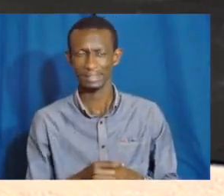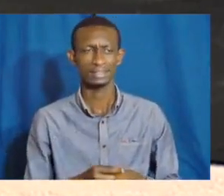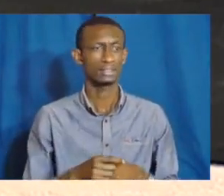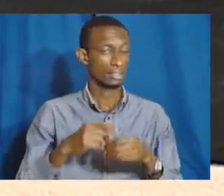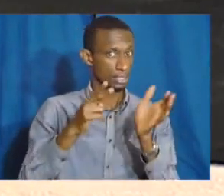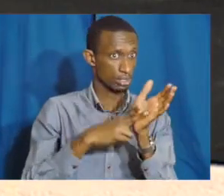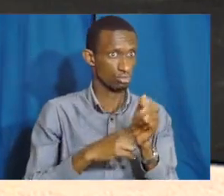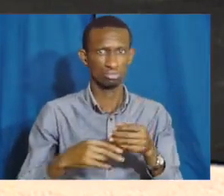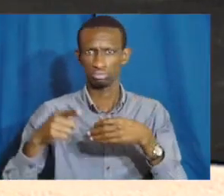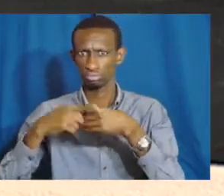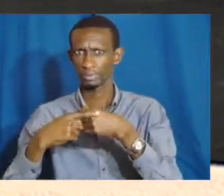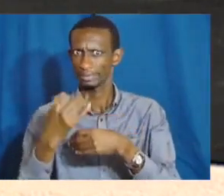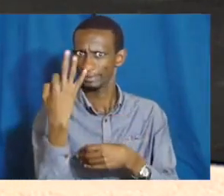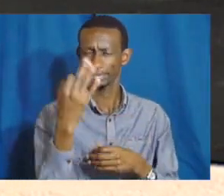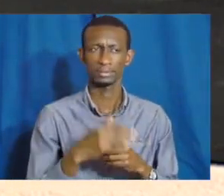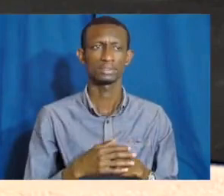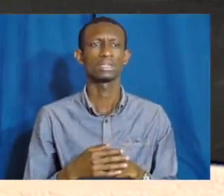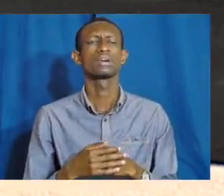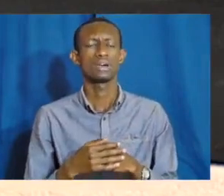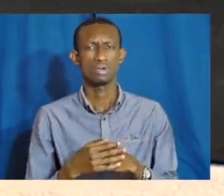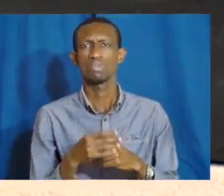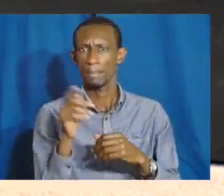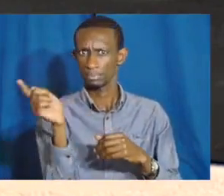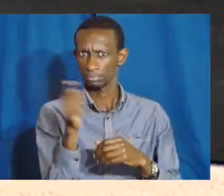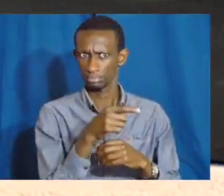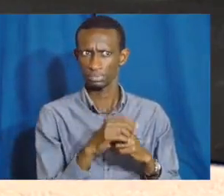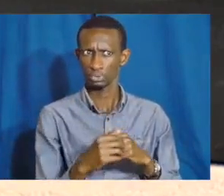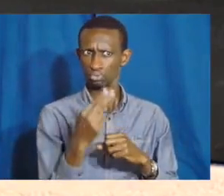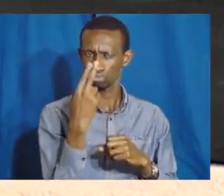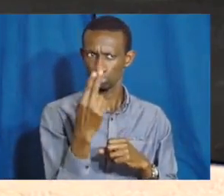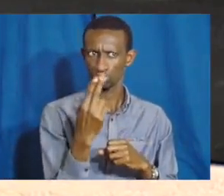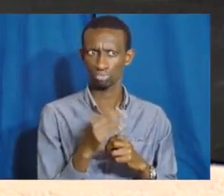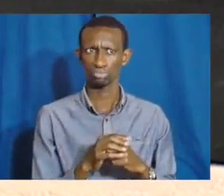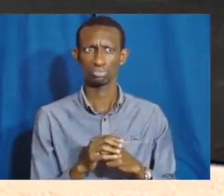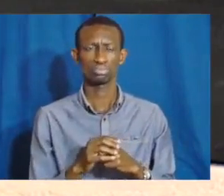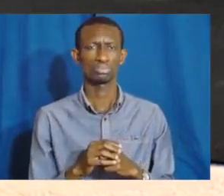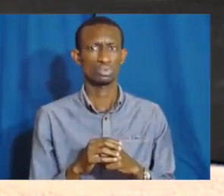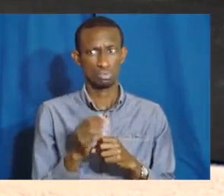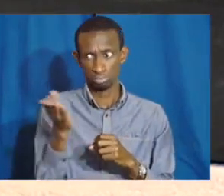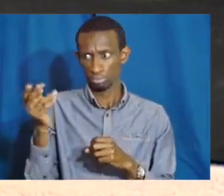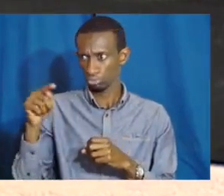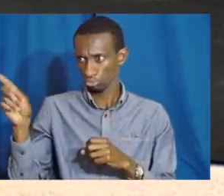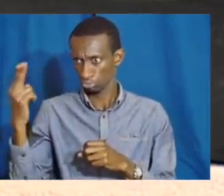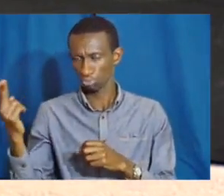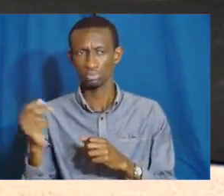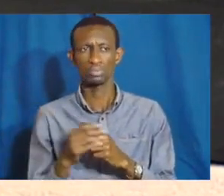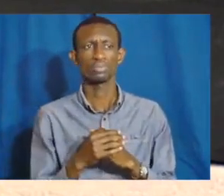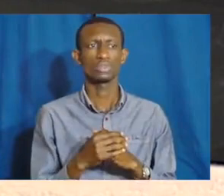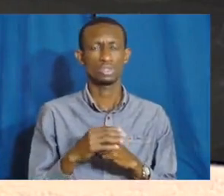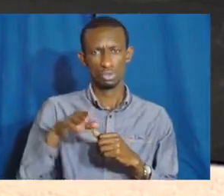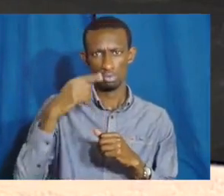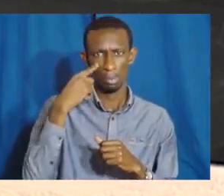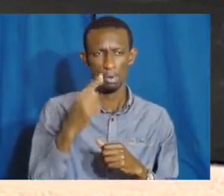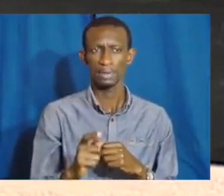negative 3. And I divide 2 on both sides. And I get x equals to